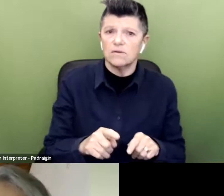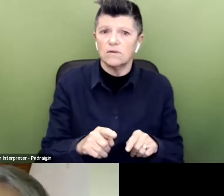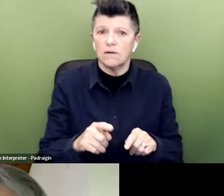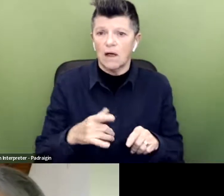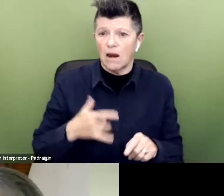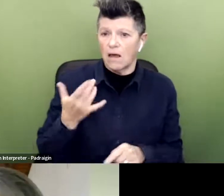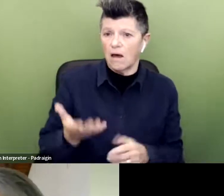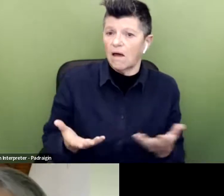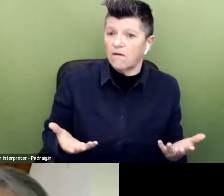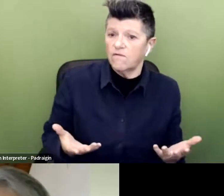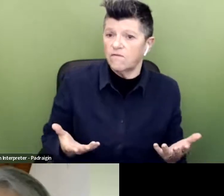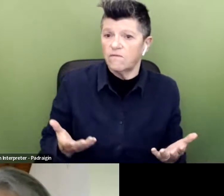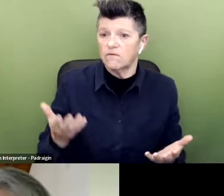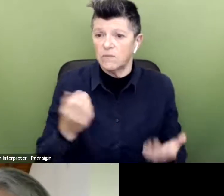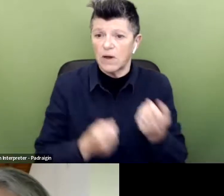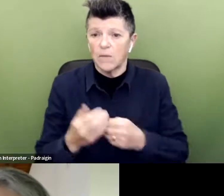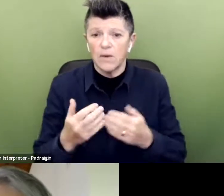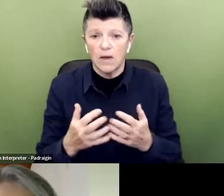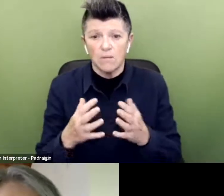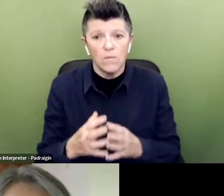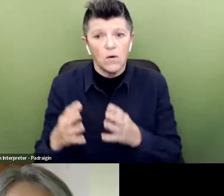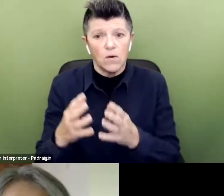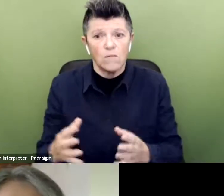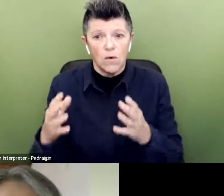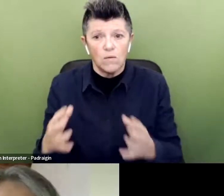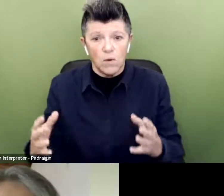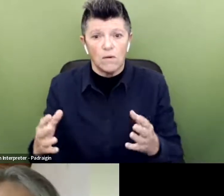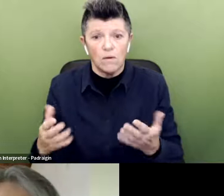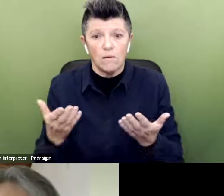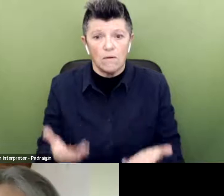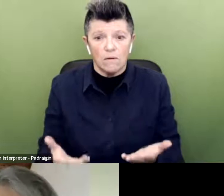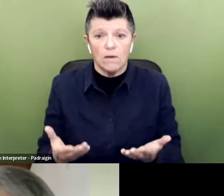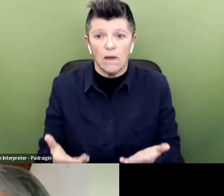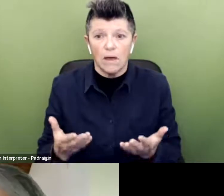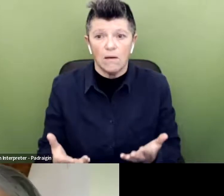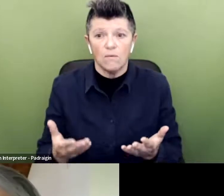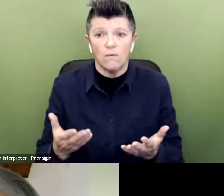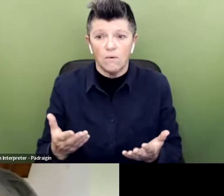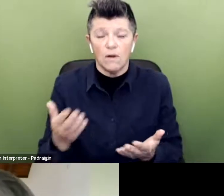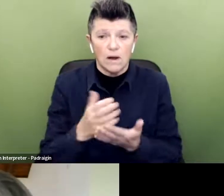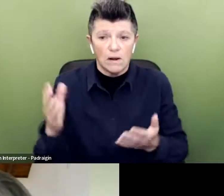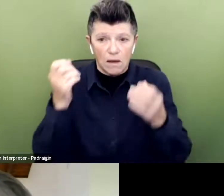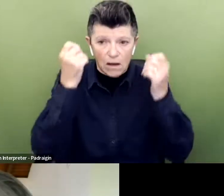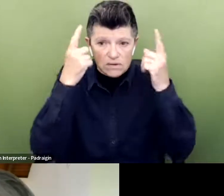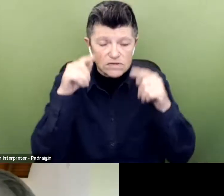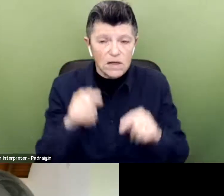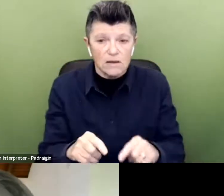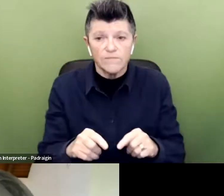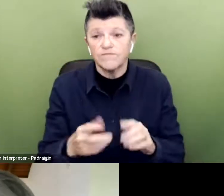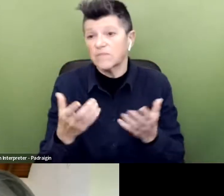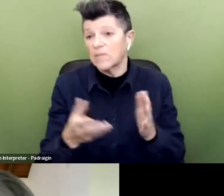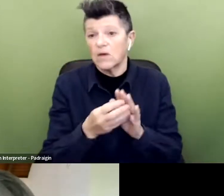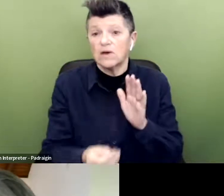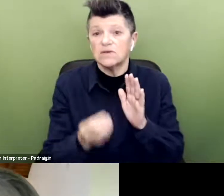are increasingly experiencing and understanding. Just to give you an example,